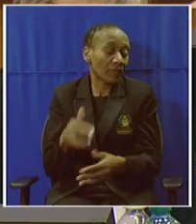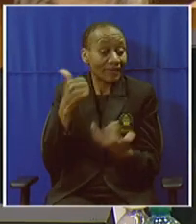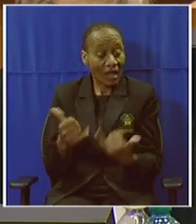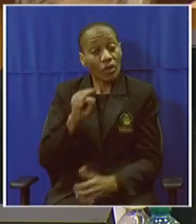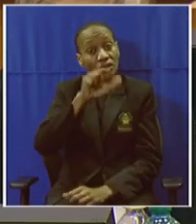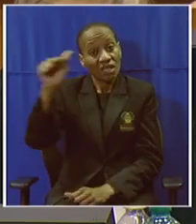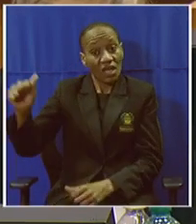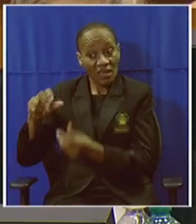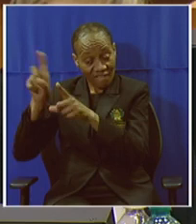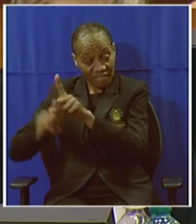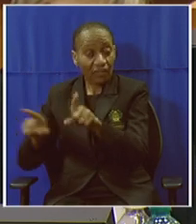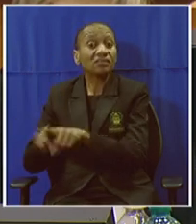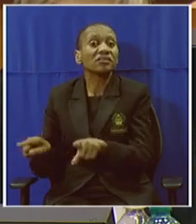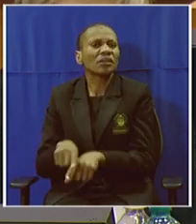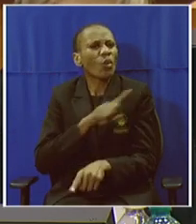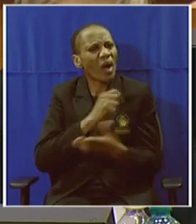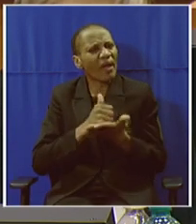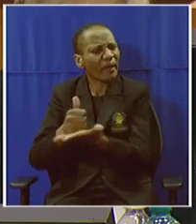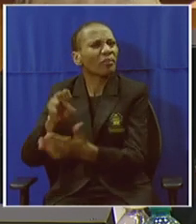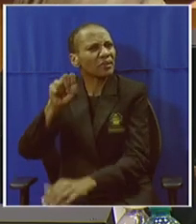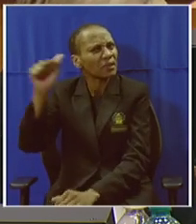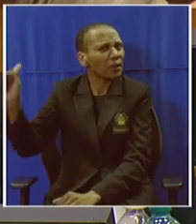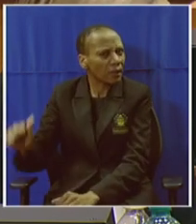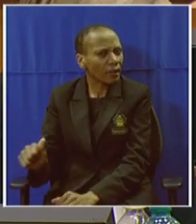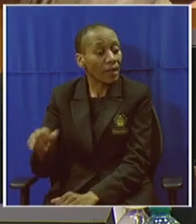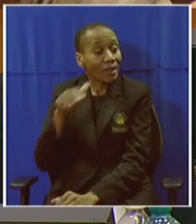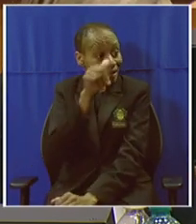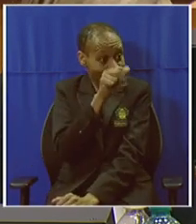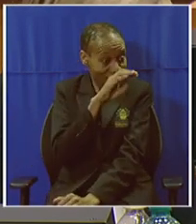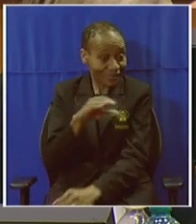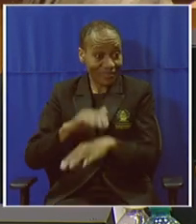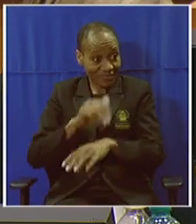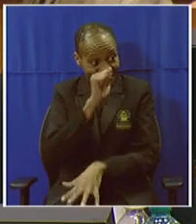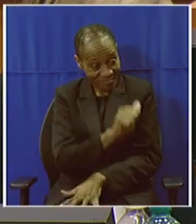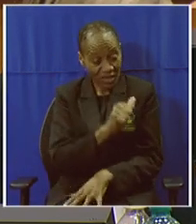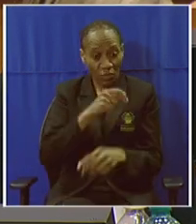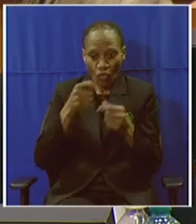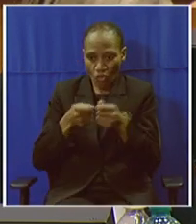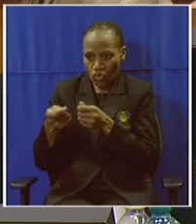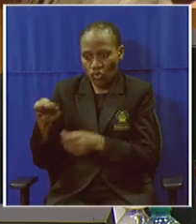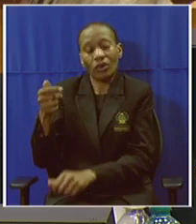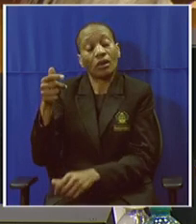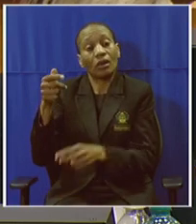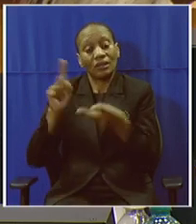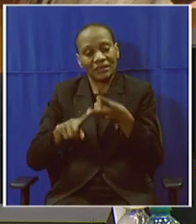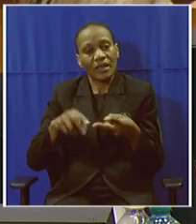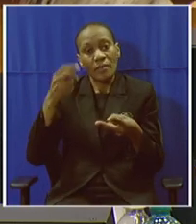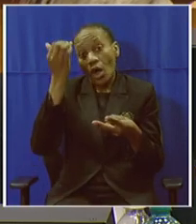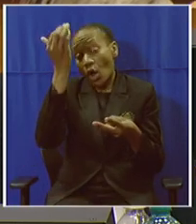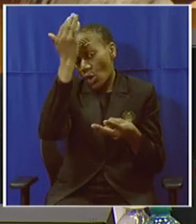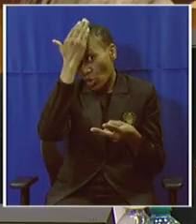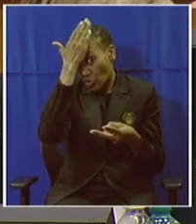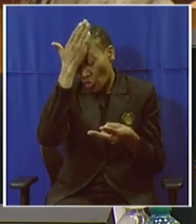This was because SAA was run into the ground by ANC cadres and especially Zuma's very close friend,